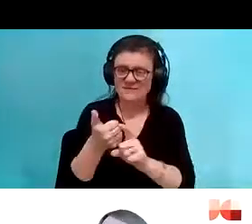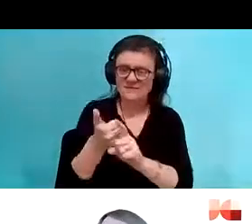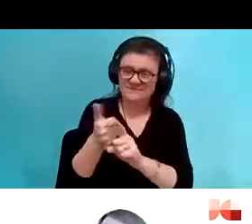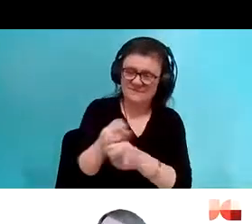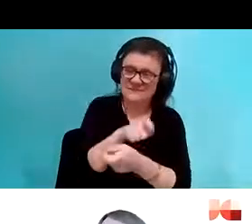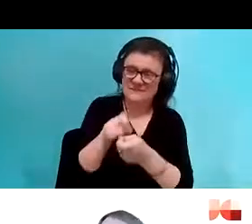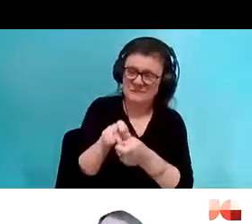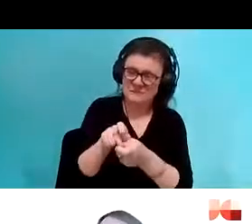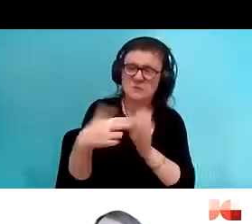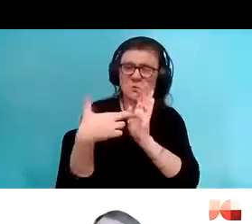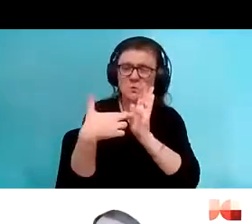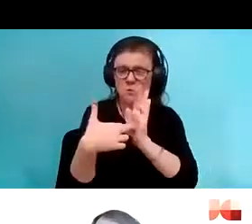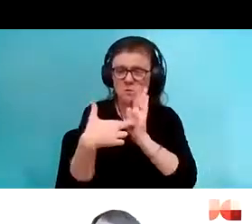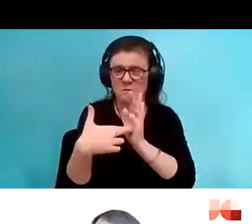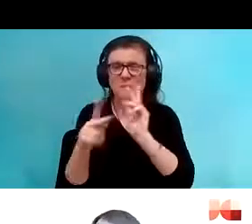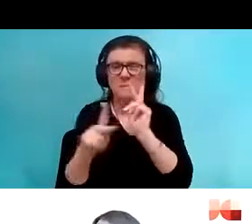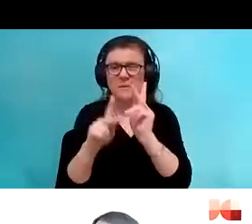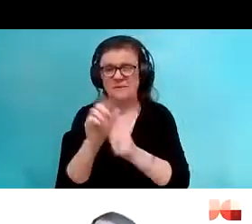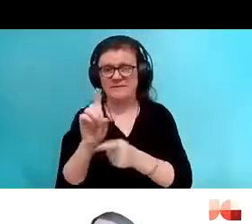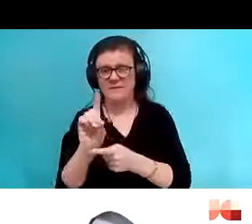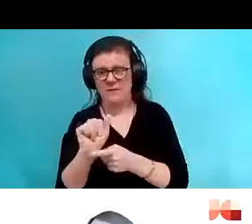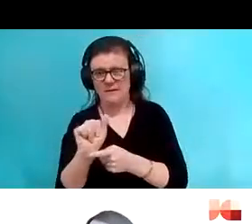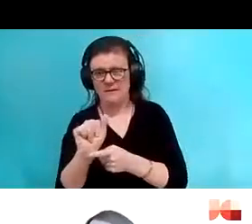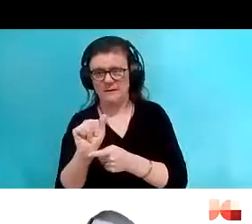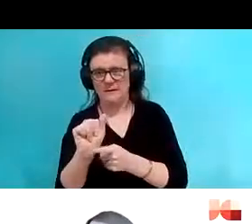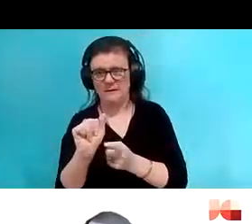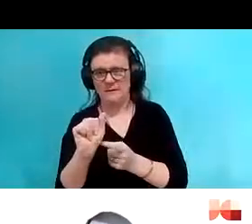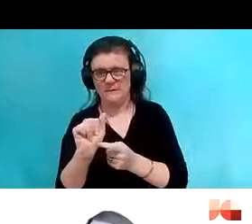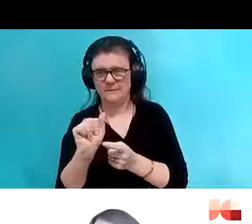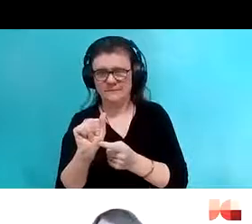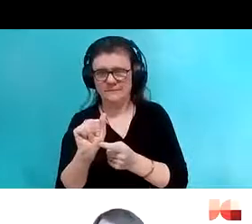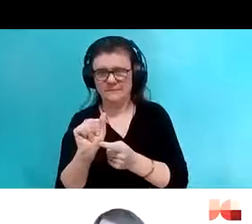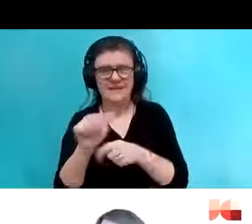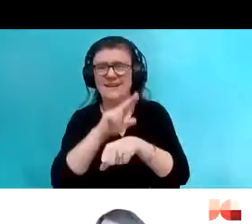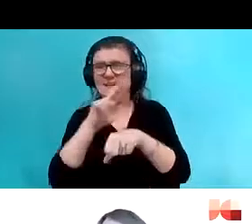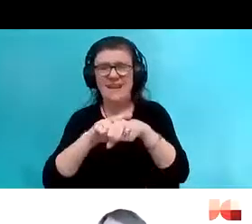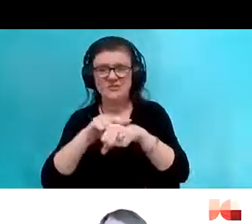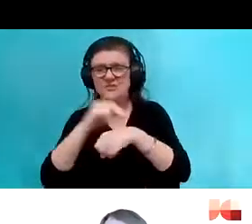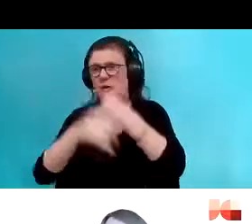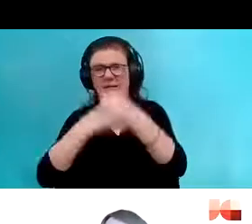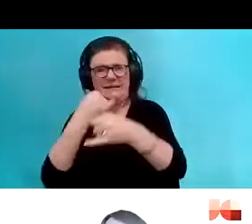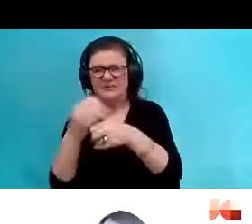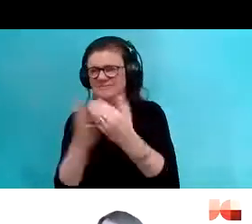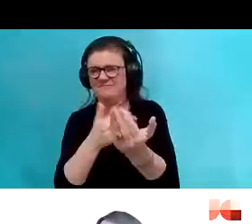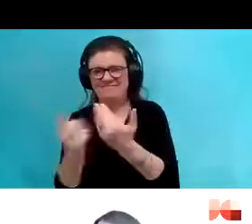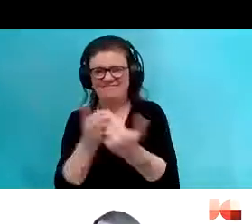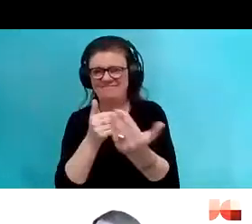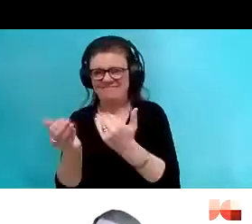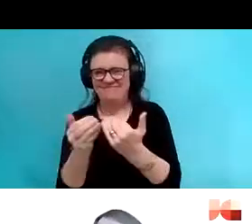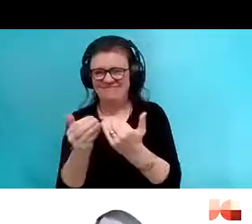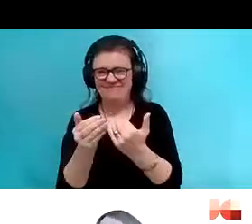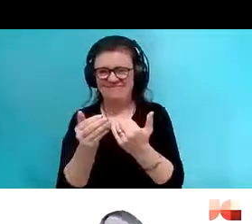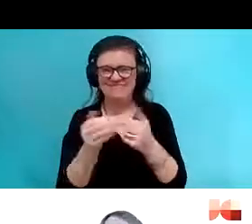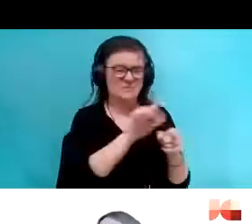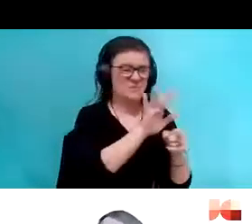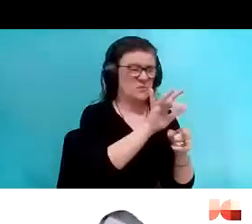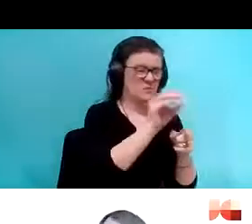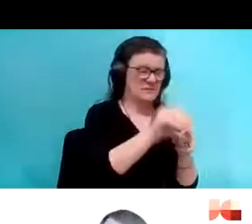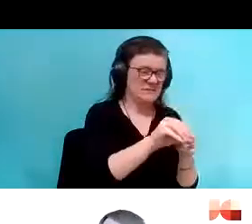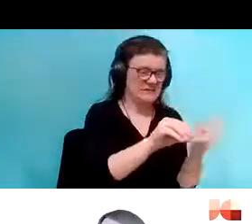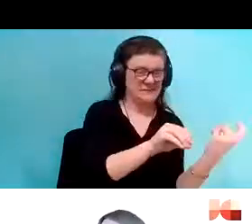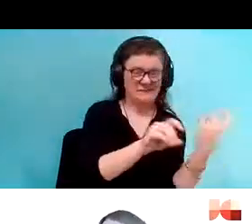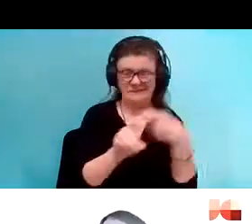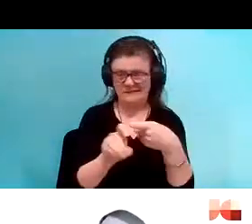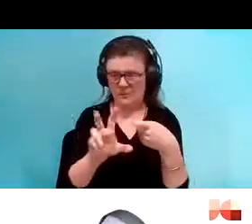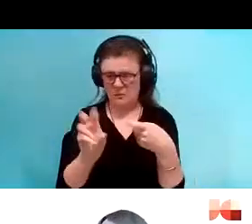specifically represent persons with disability, either at national or international levels. And I think this data provides